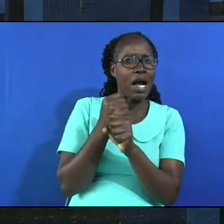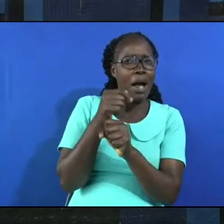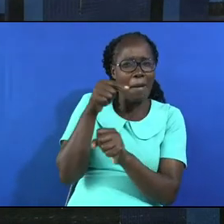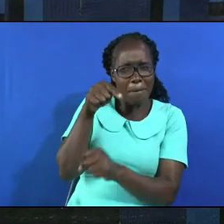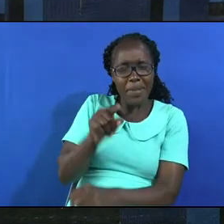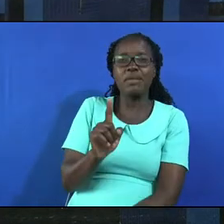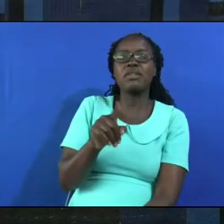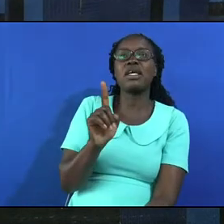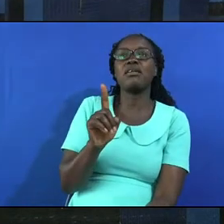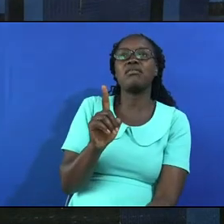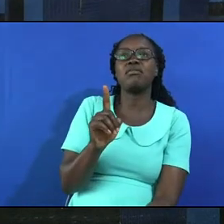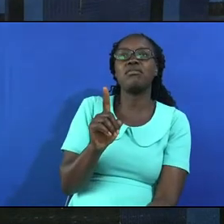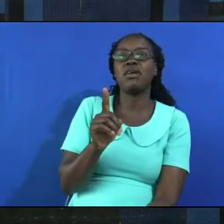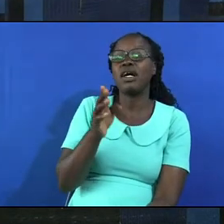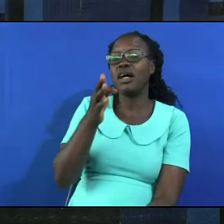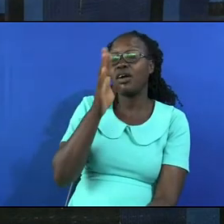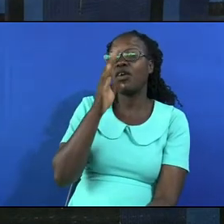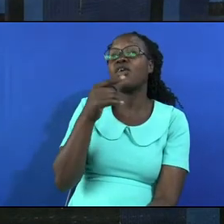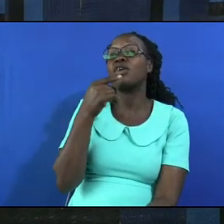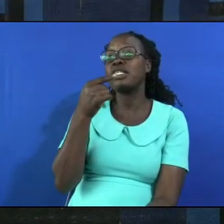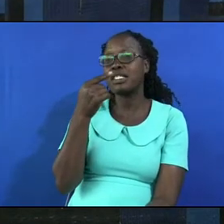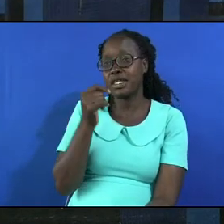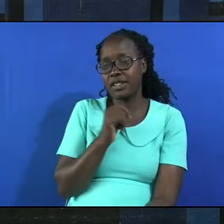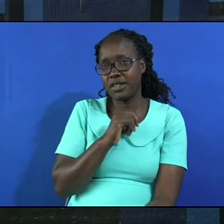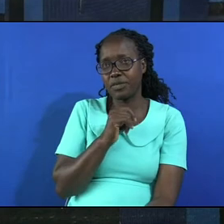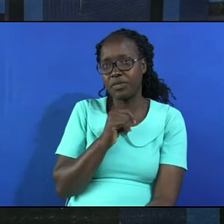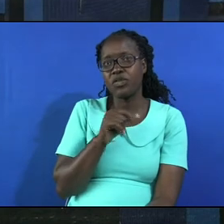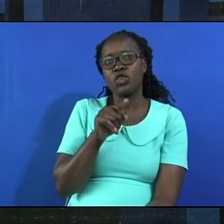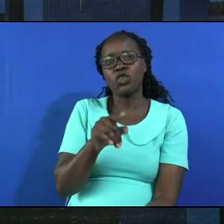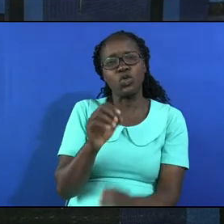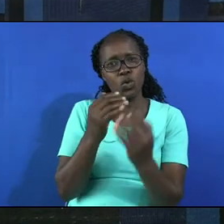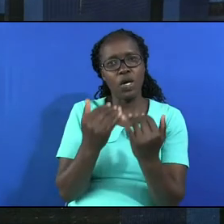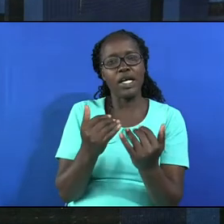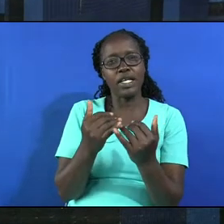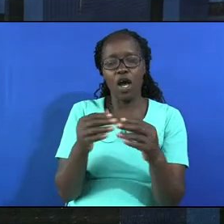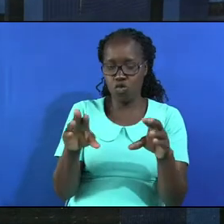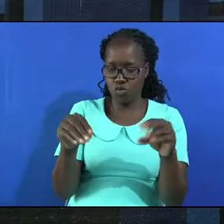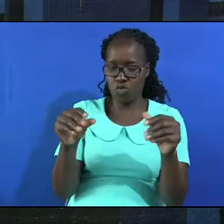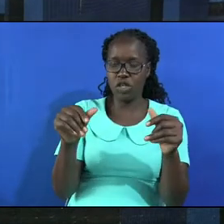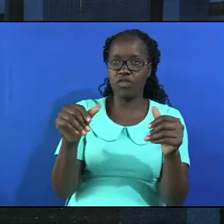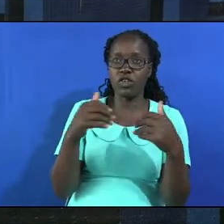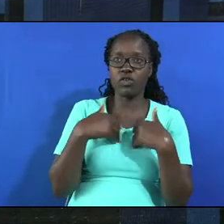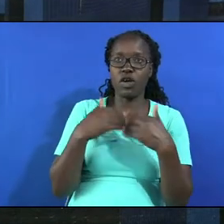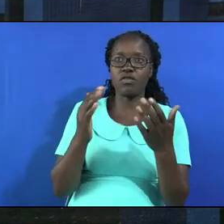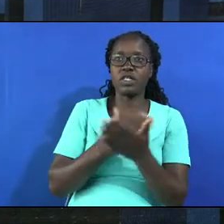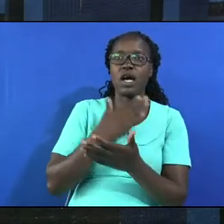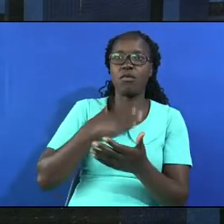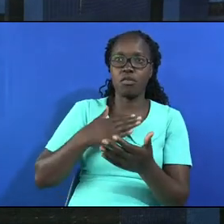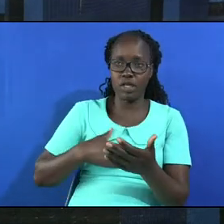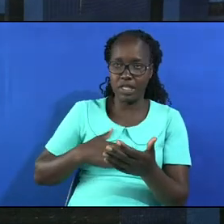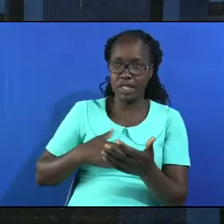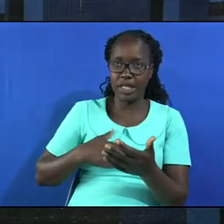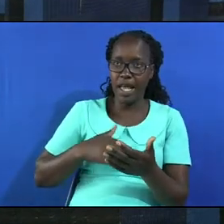by himself, God said, "You are now qualified to have somebody else."